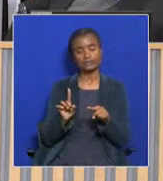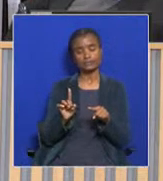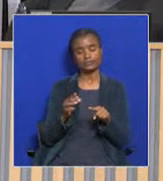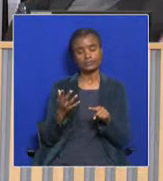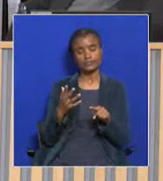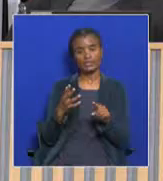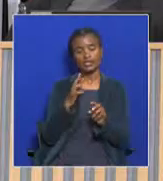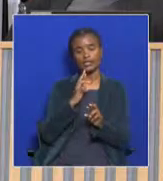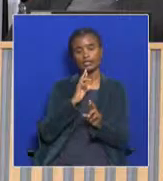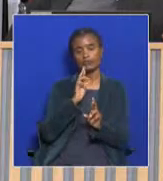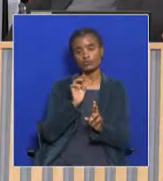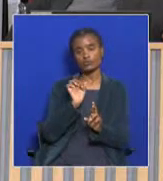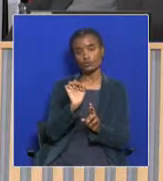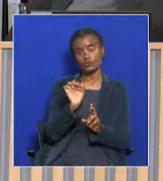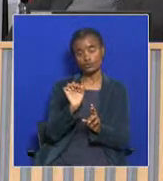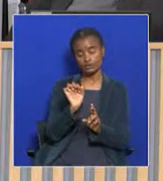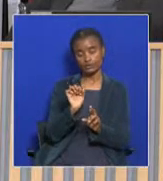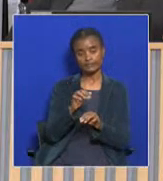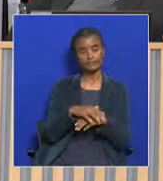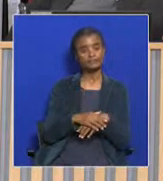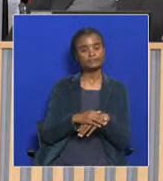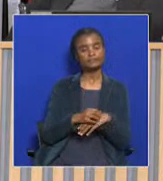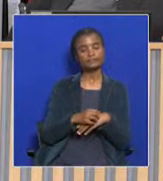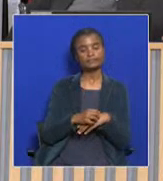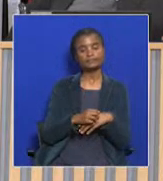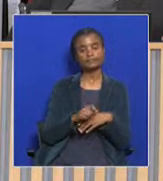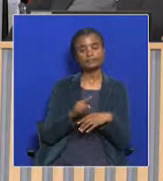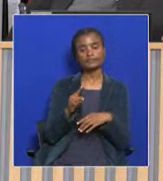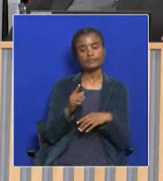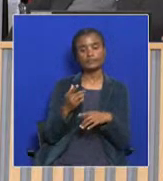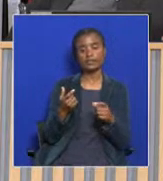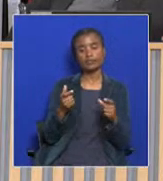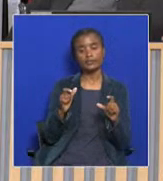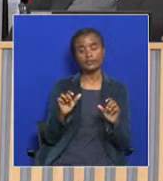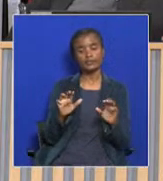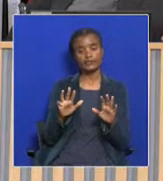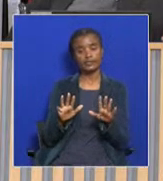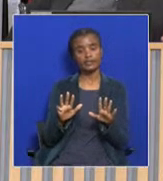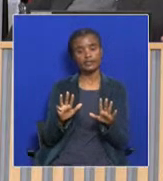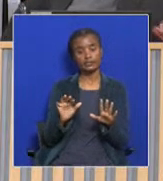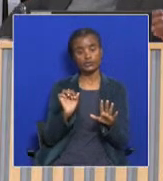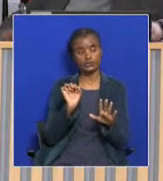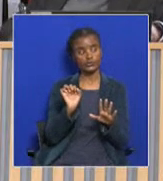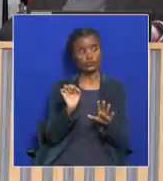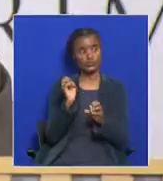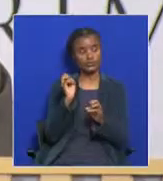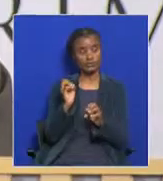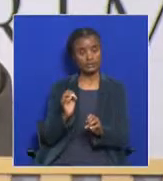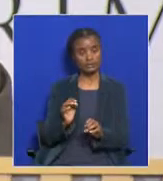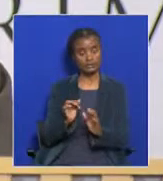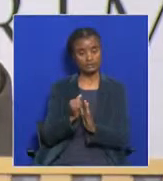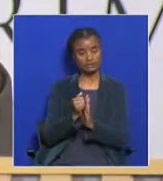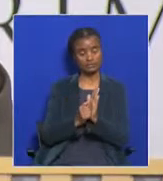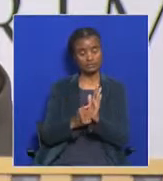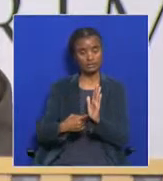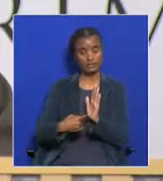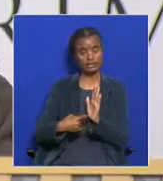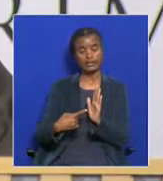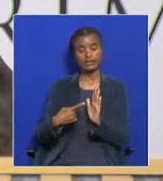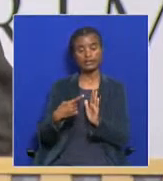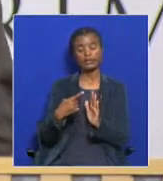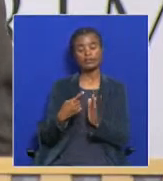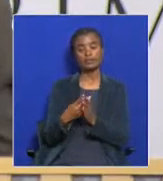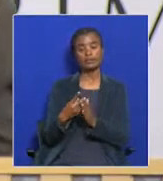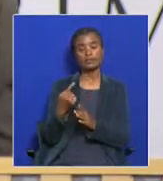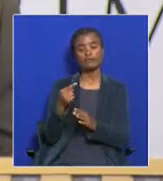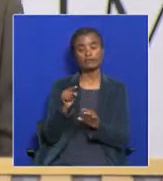this relates to what you say in paragraph 9 of your statement, the statement prepared for the Commission.